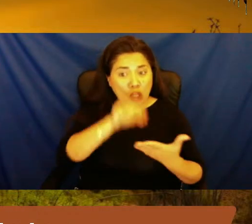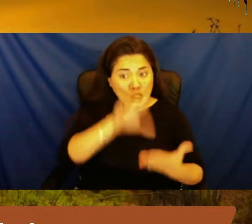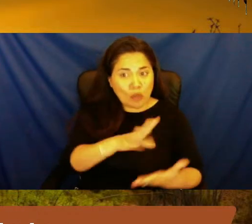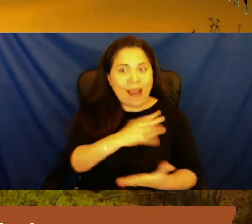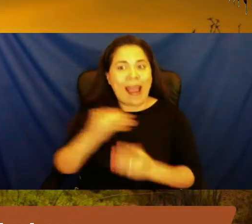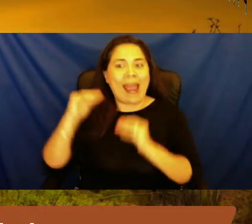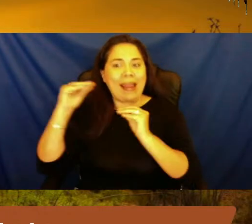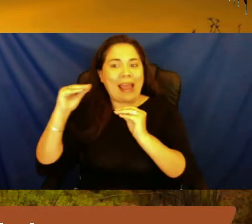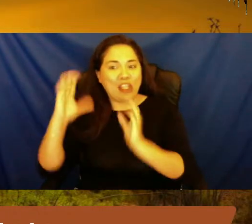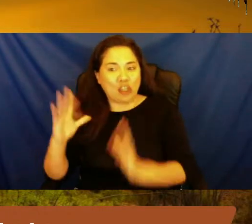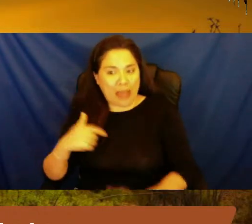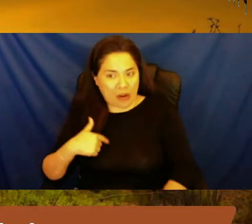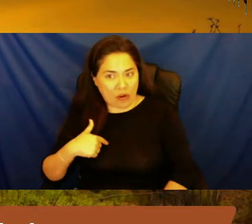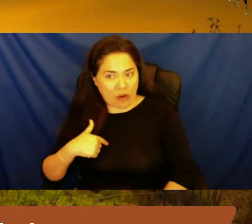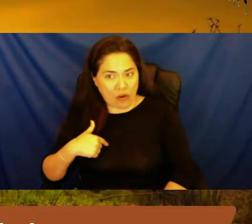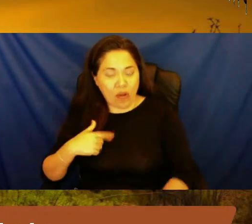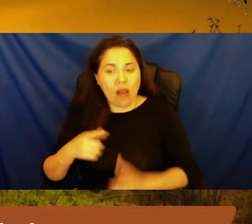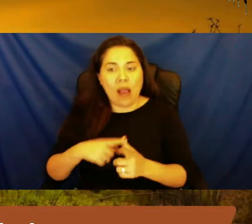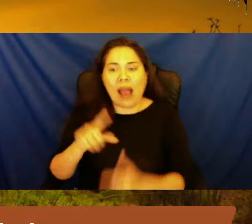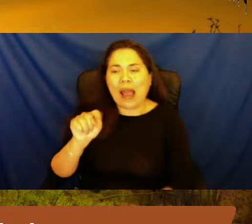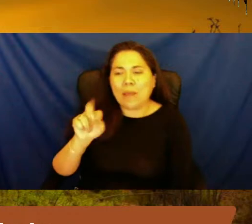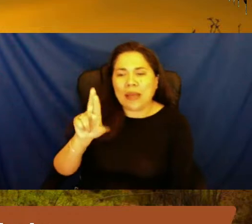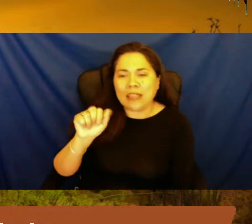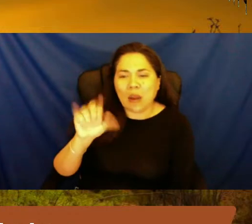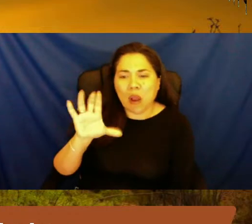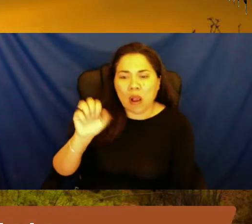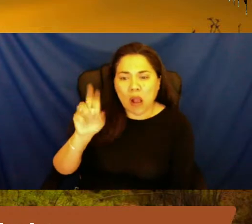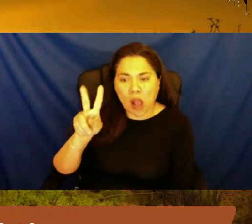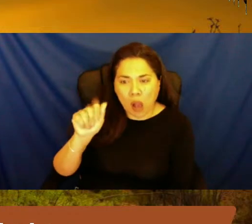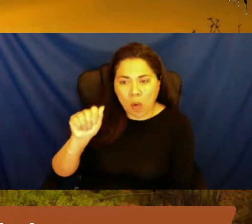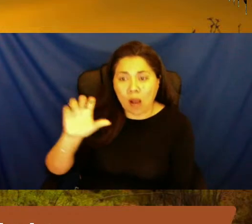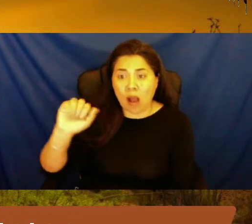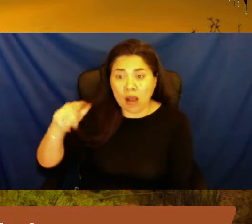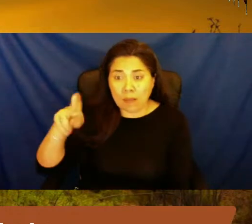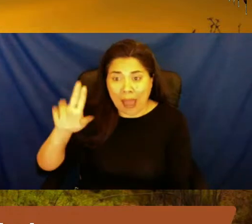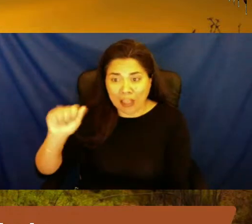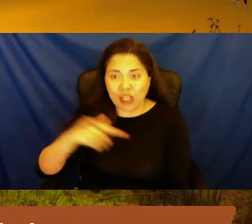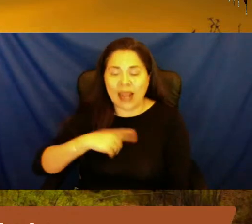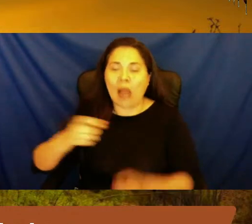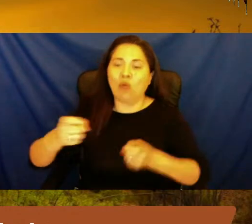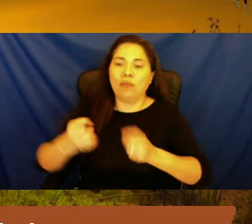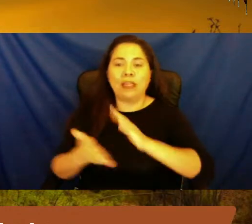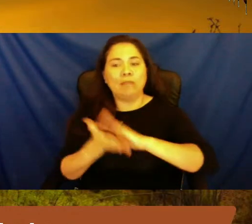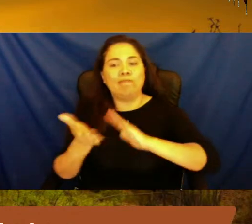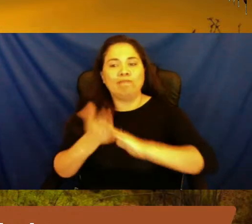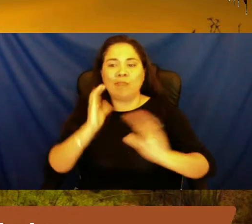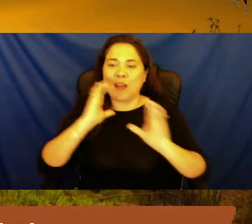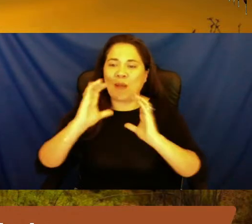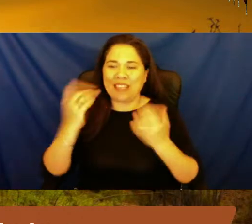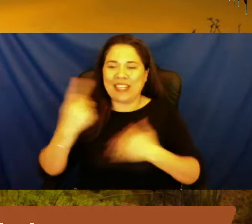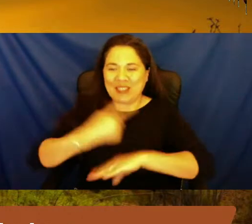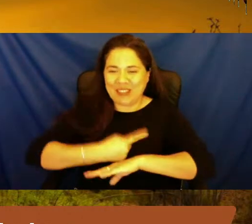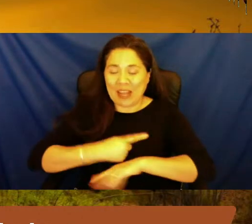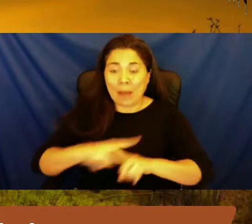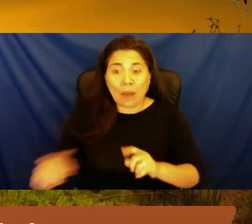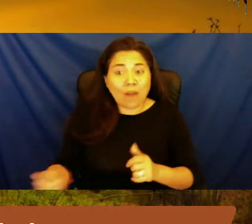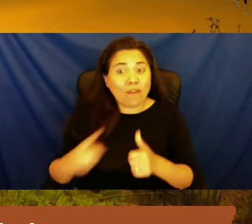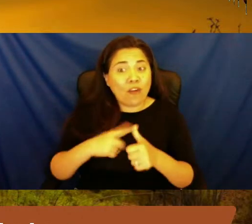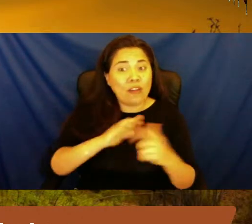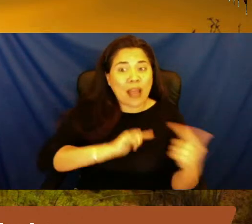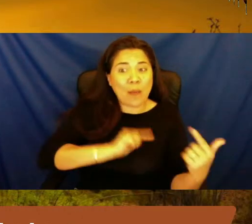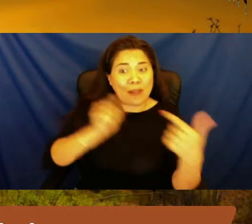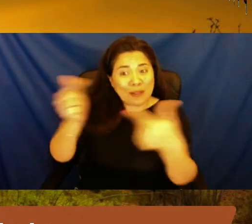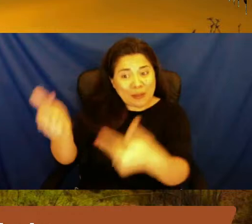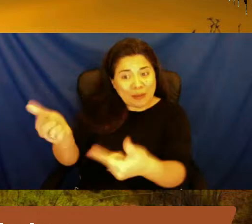educator. I am Chiricahua Apache, and I will be facilitating our conversation today. But first, I would really like to turn it